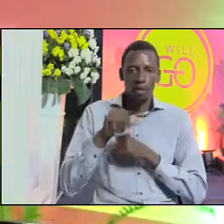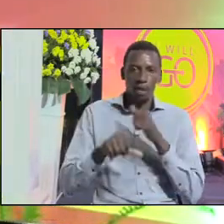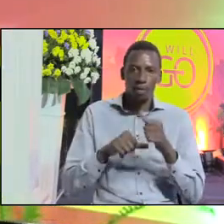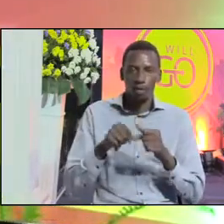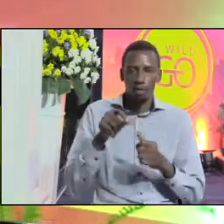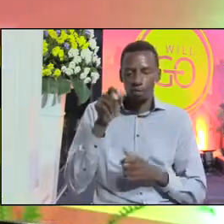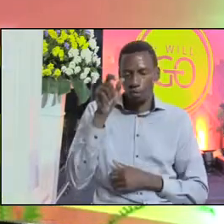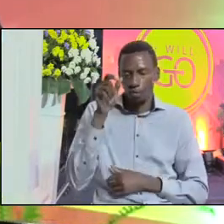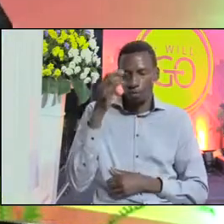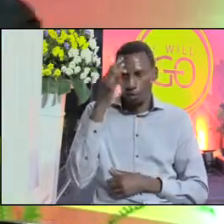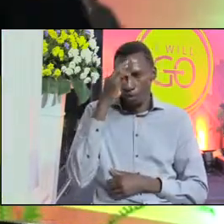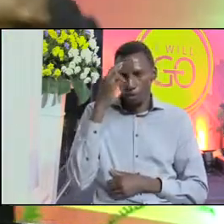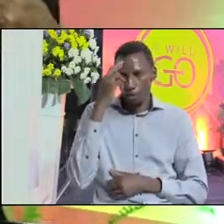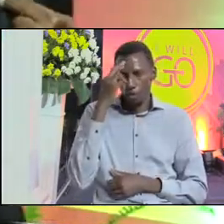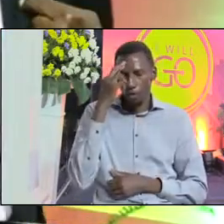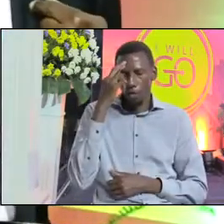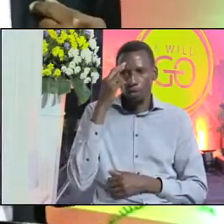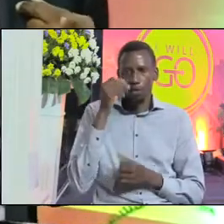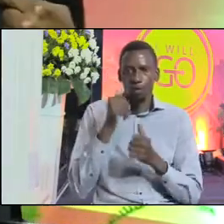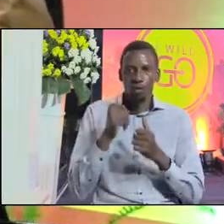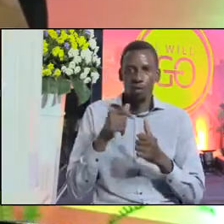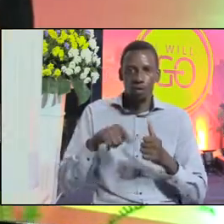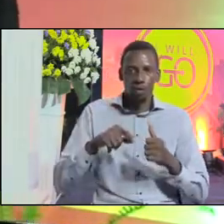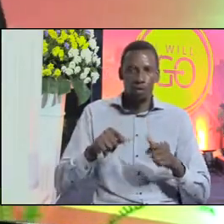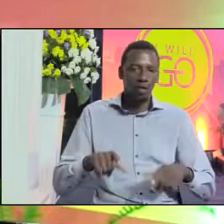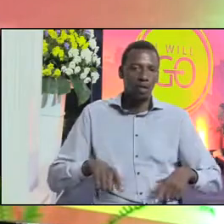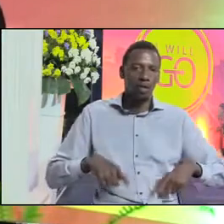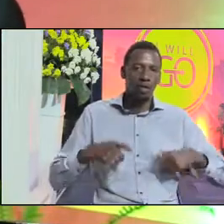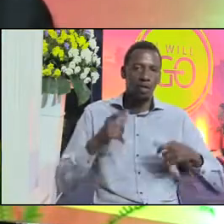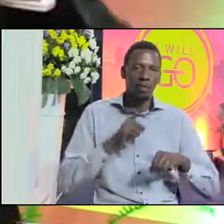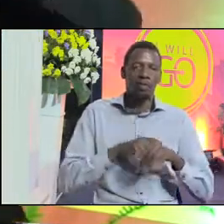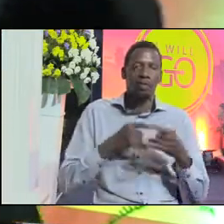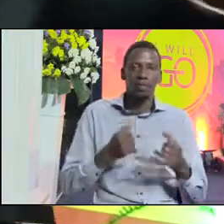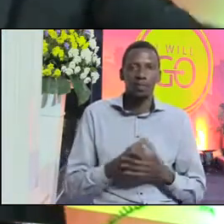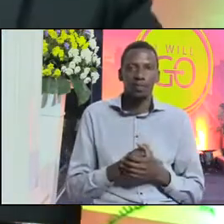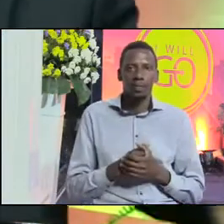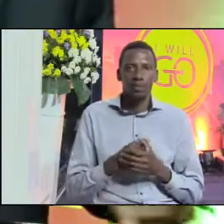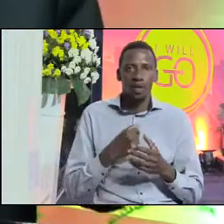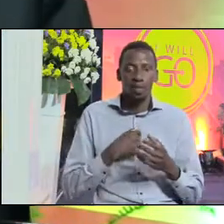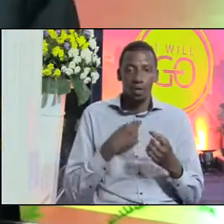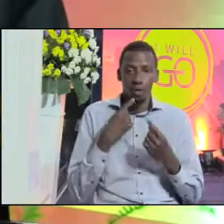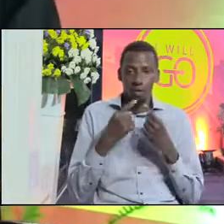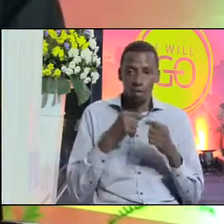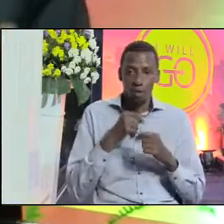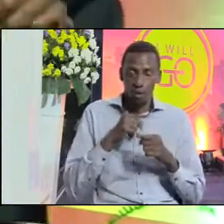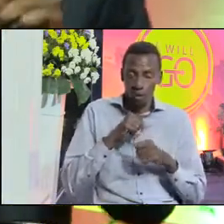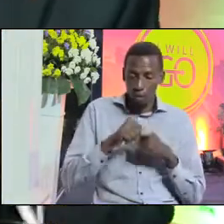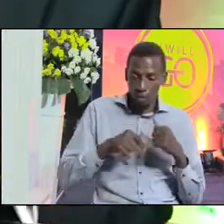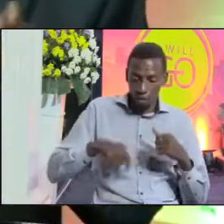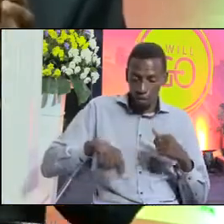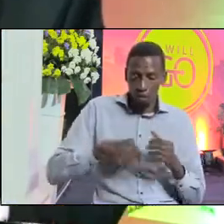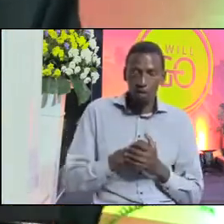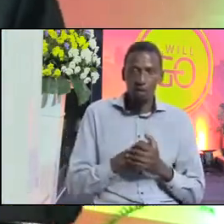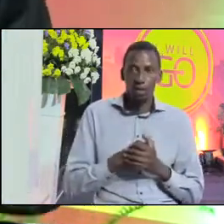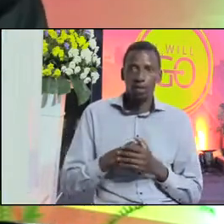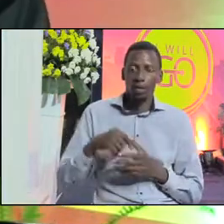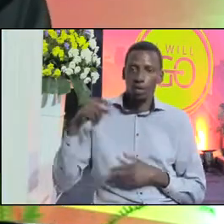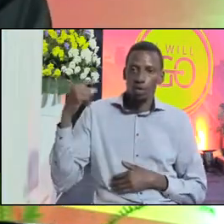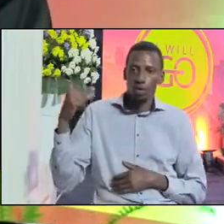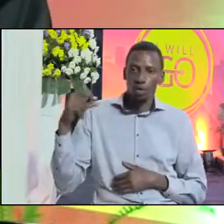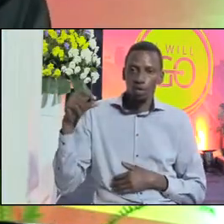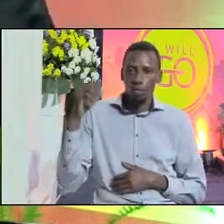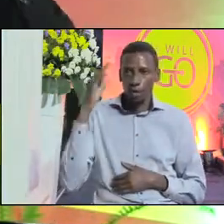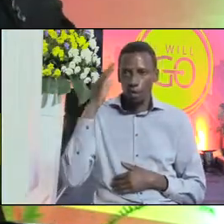the Rome in which we are living. I'm talking about us. The gospel